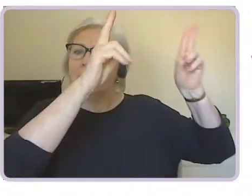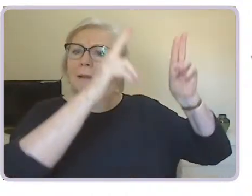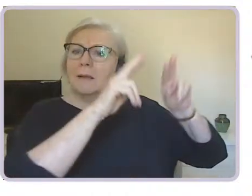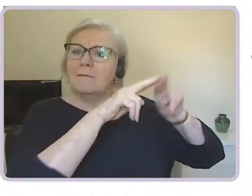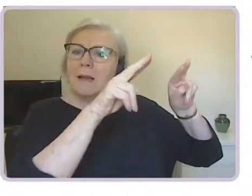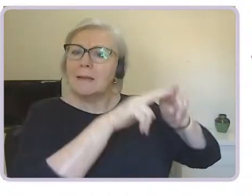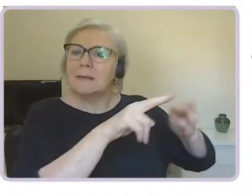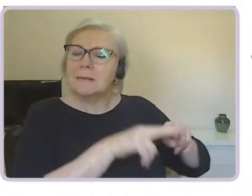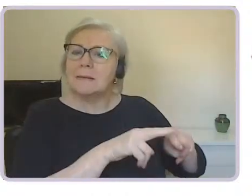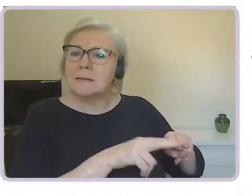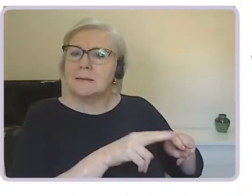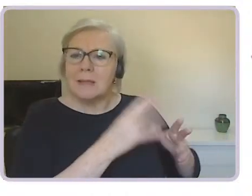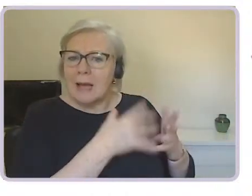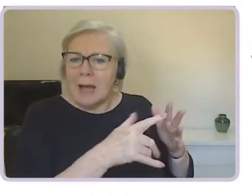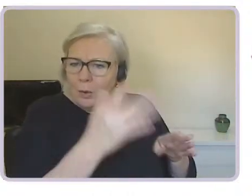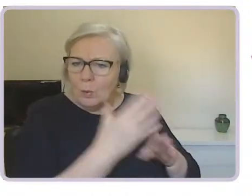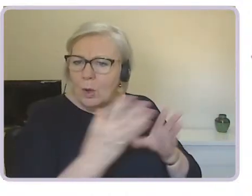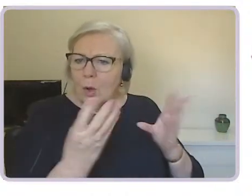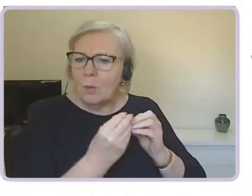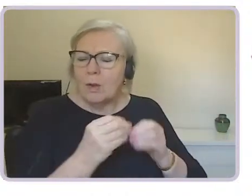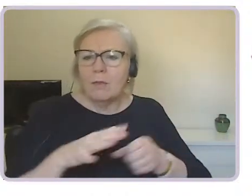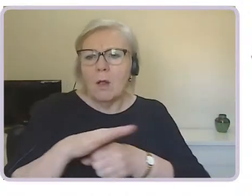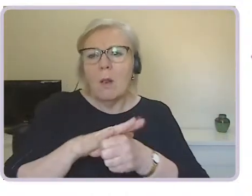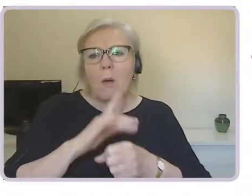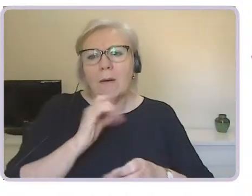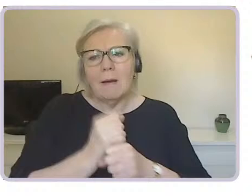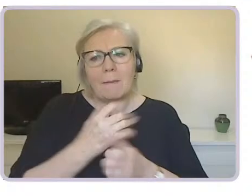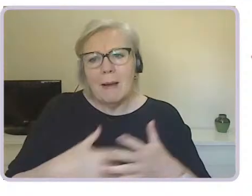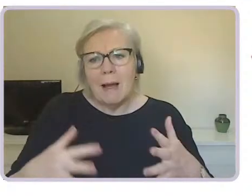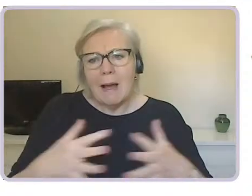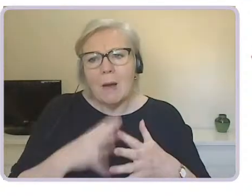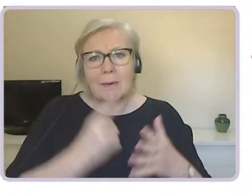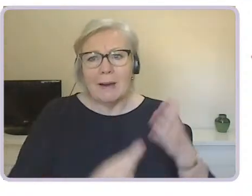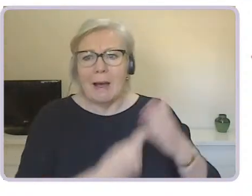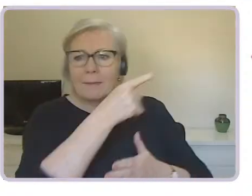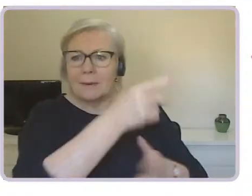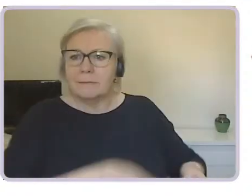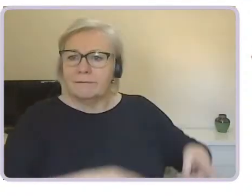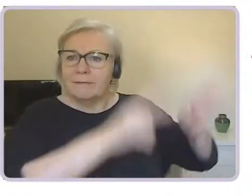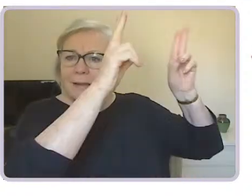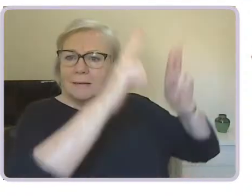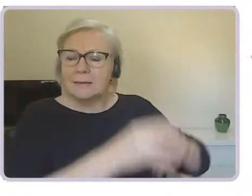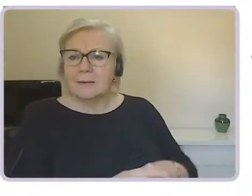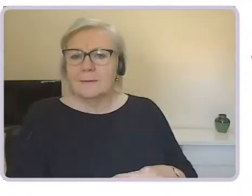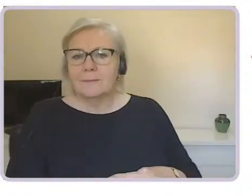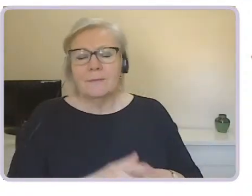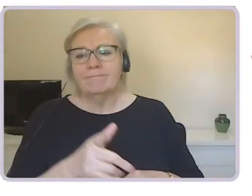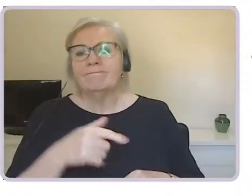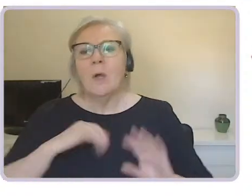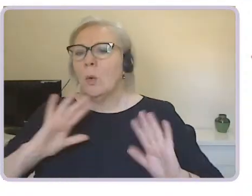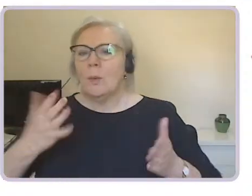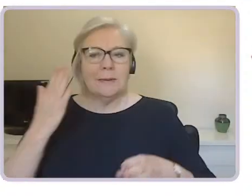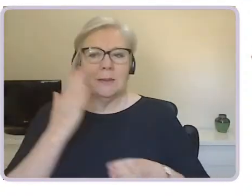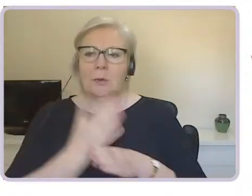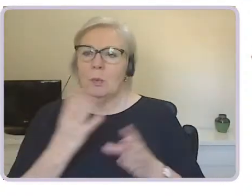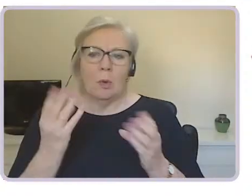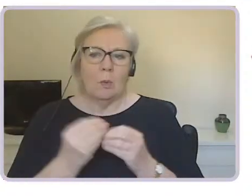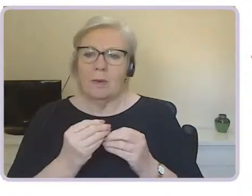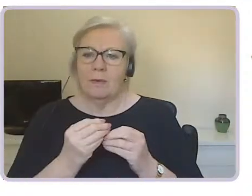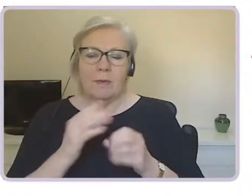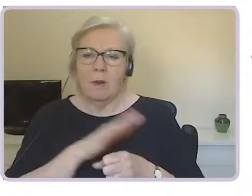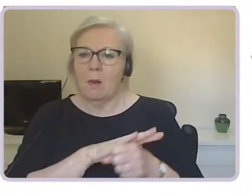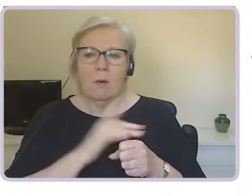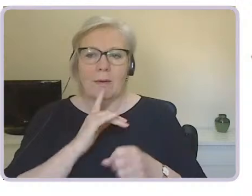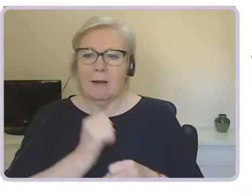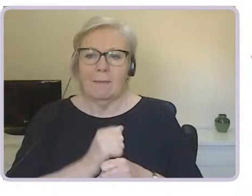with local government? I'd have to say we didn't work with local government at that point. I think there are a lot of